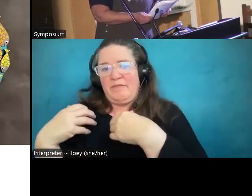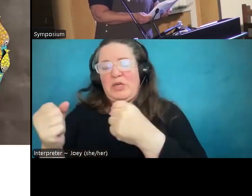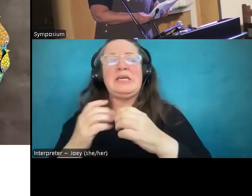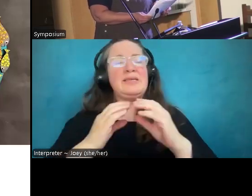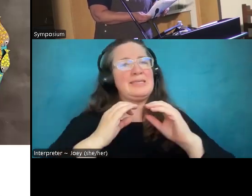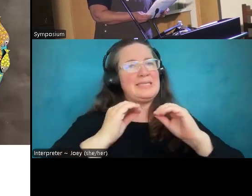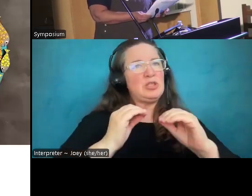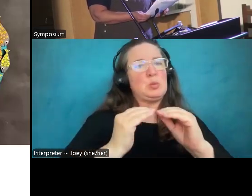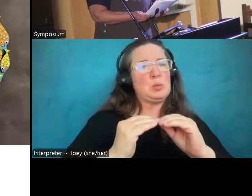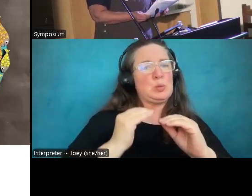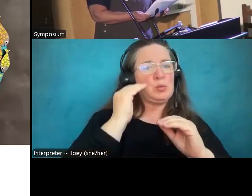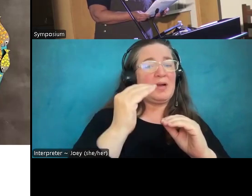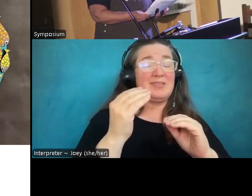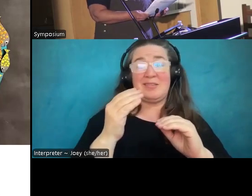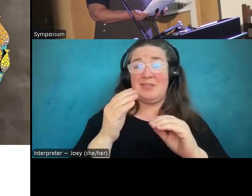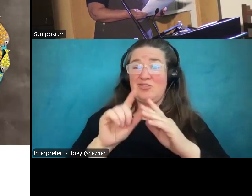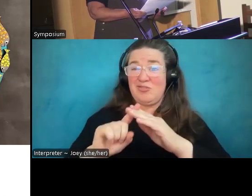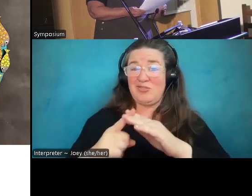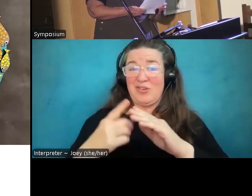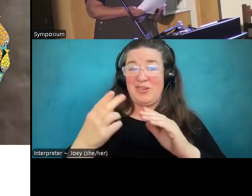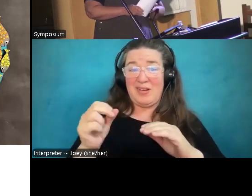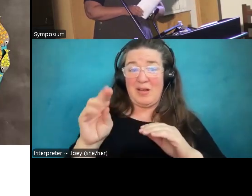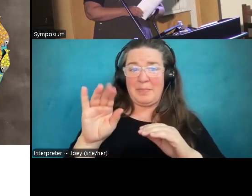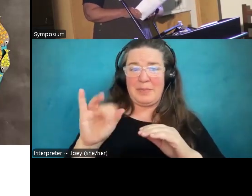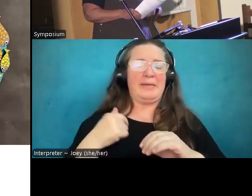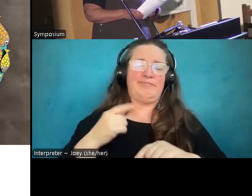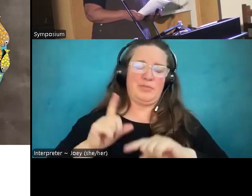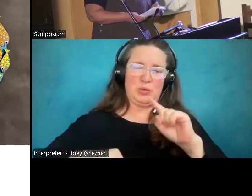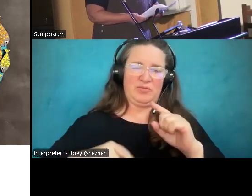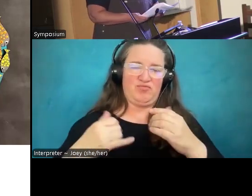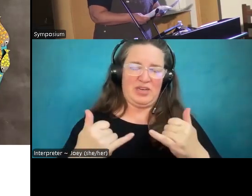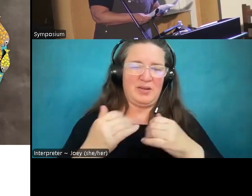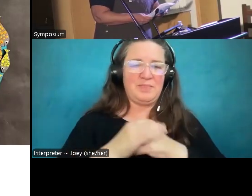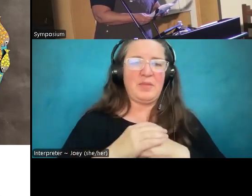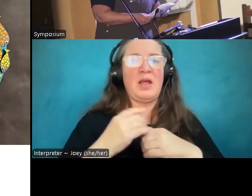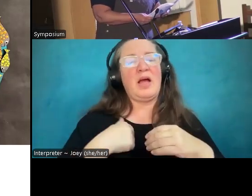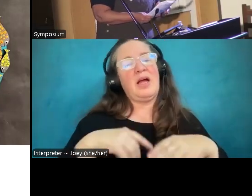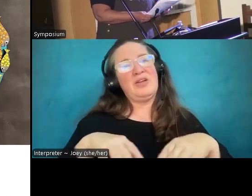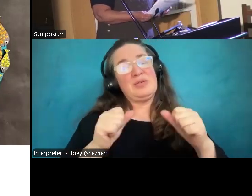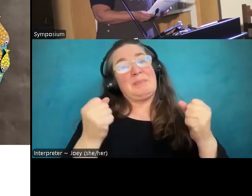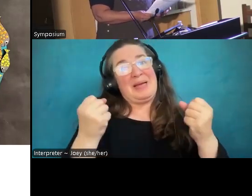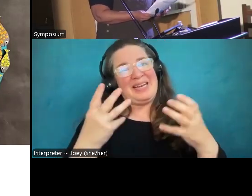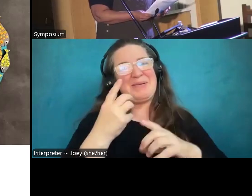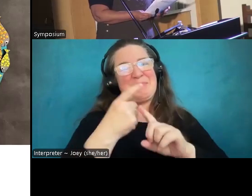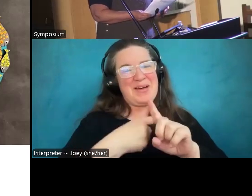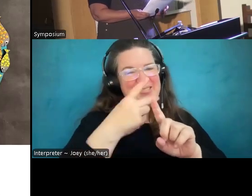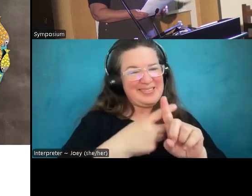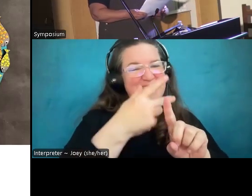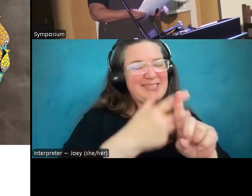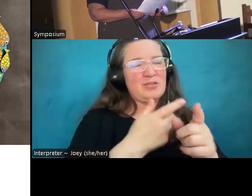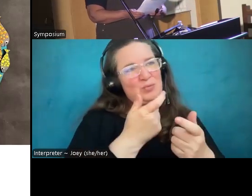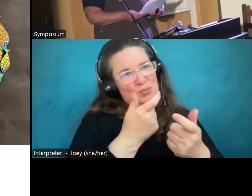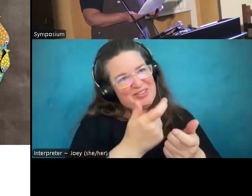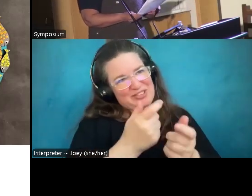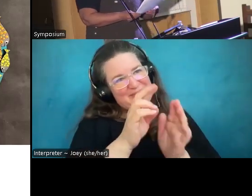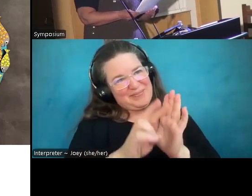wasn't something I was going to be able to do. I spent months watching videos like that and collecting images for